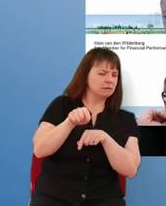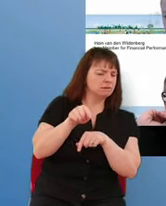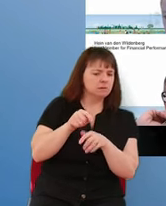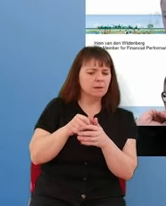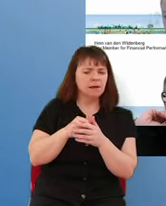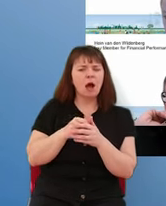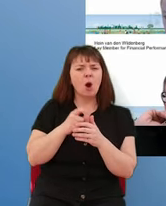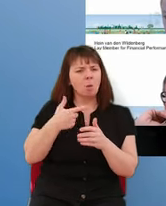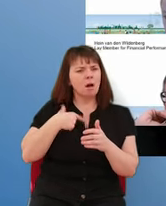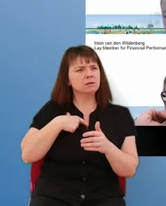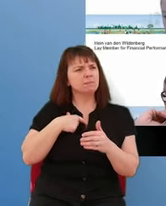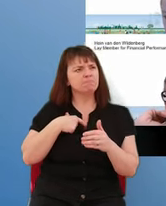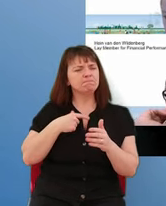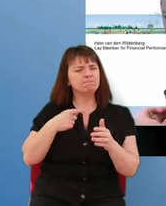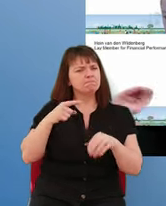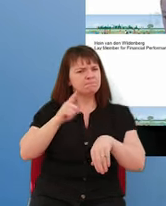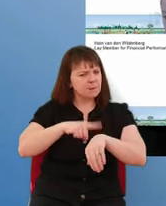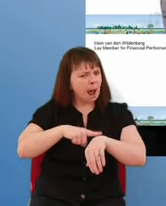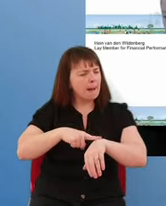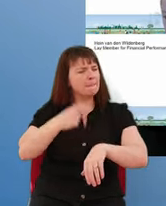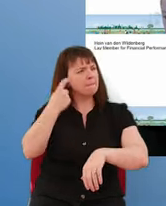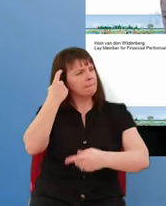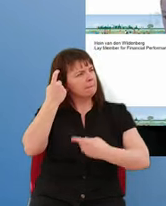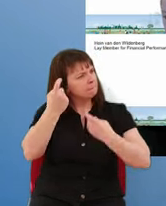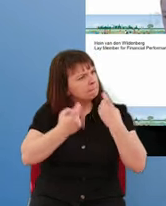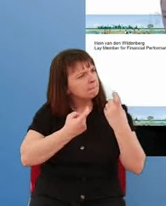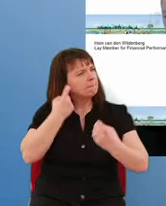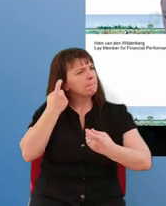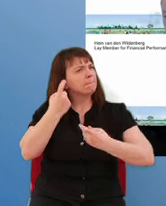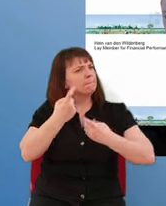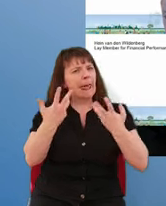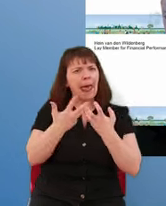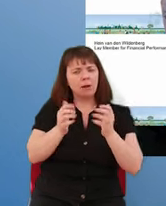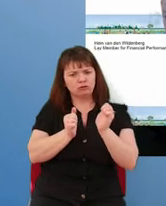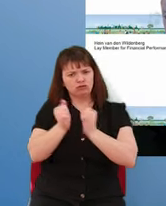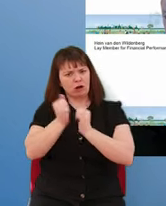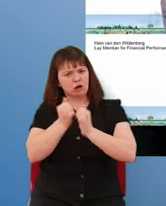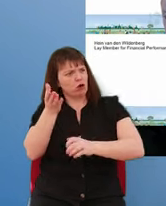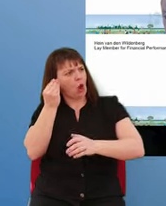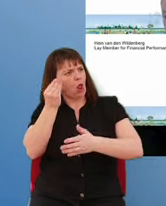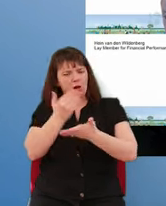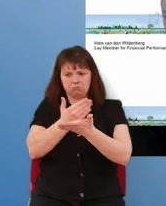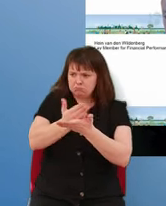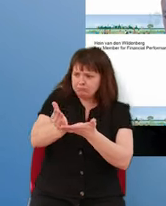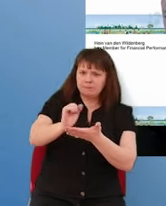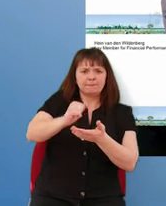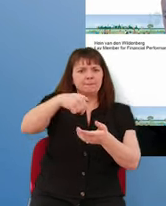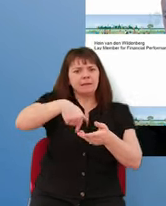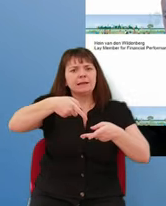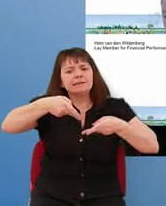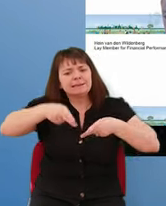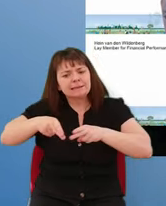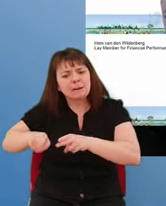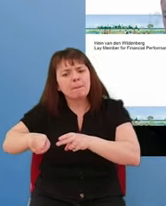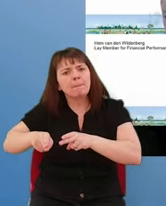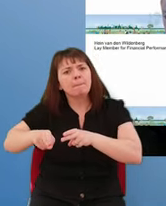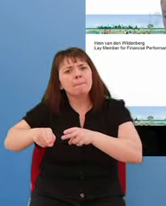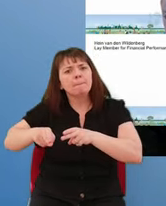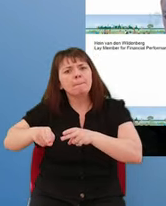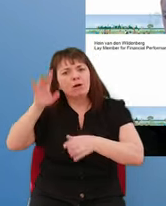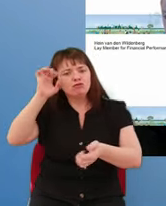system, taking into account what already exists now, and how we can improve that going